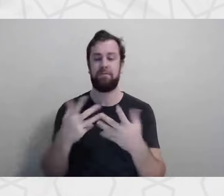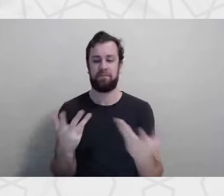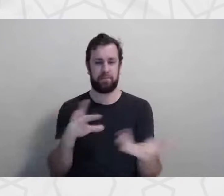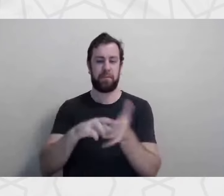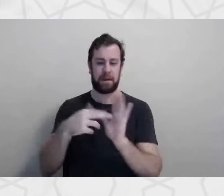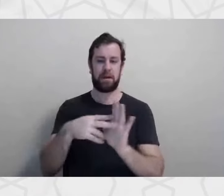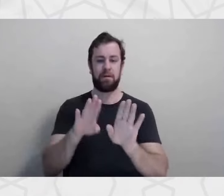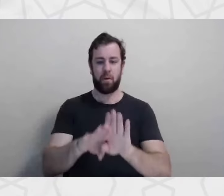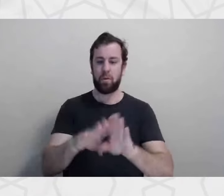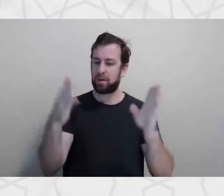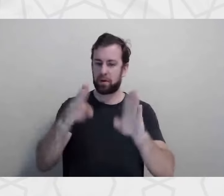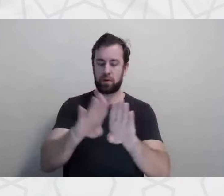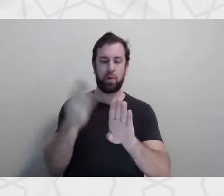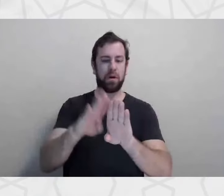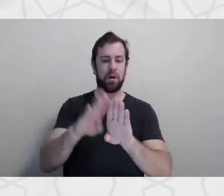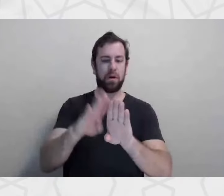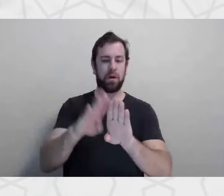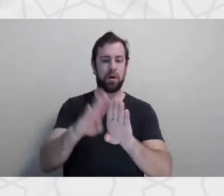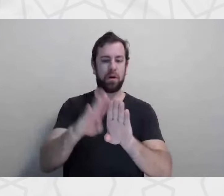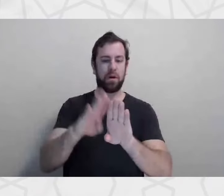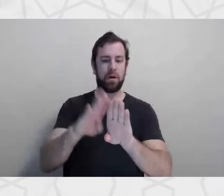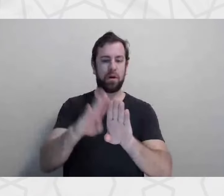opening up the door of deception.